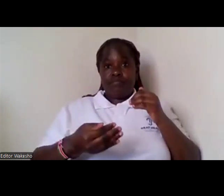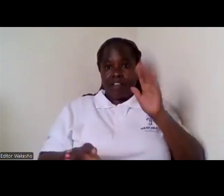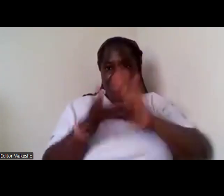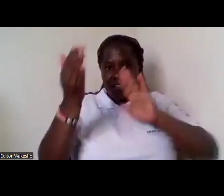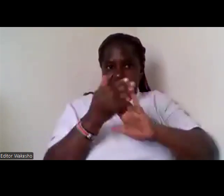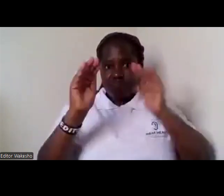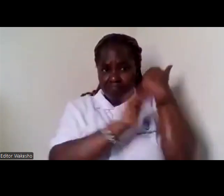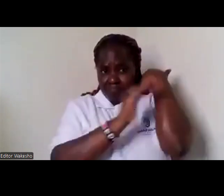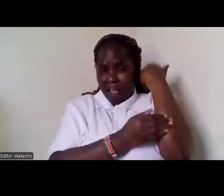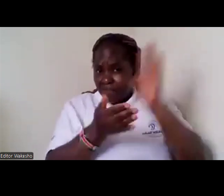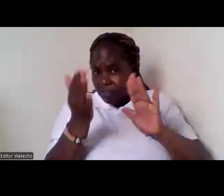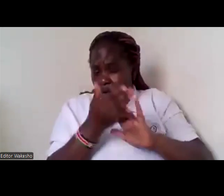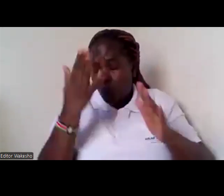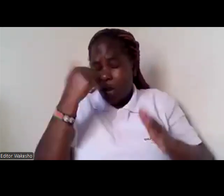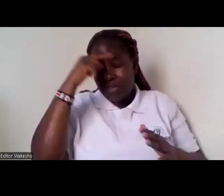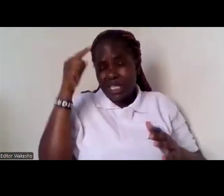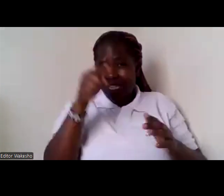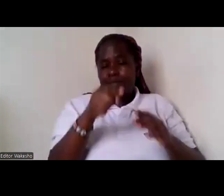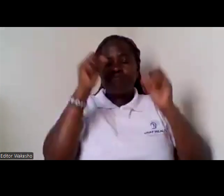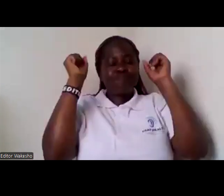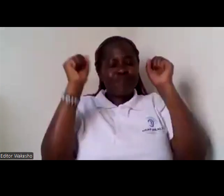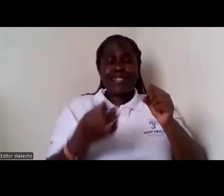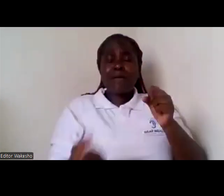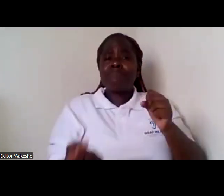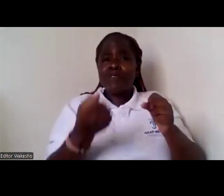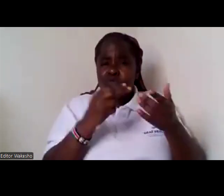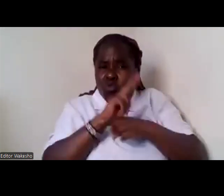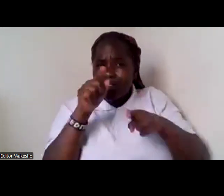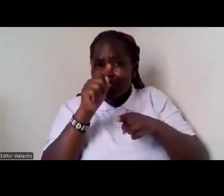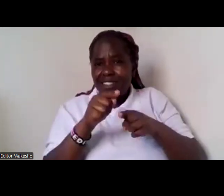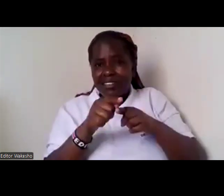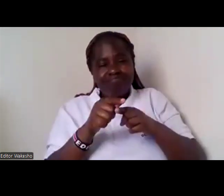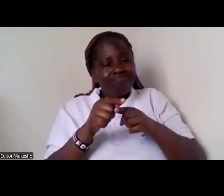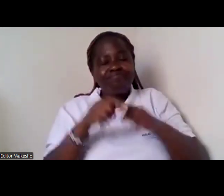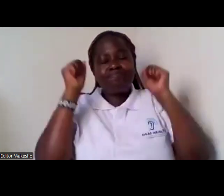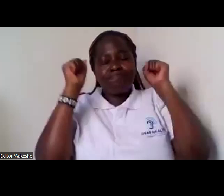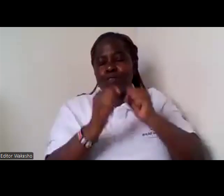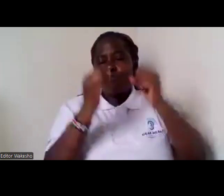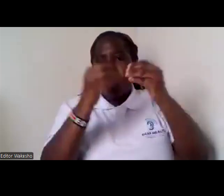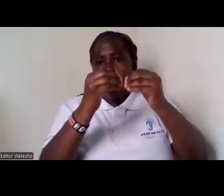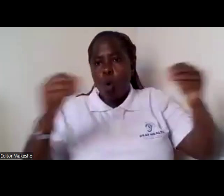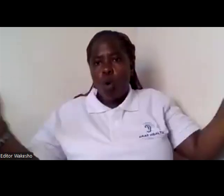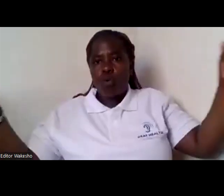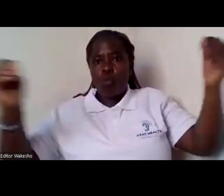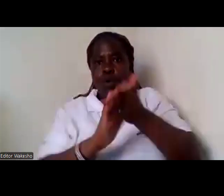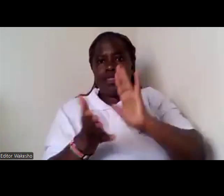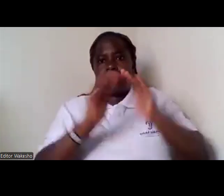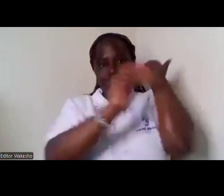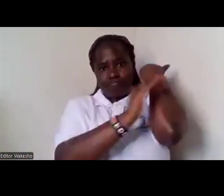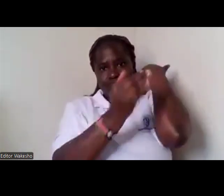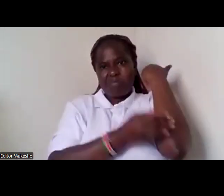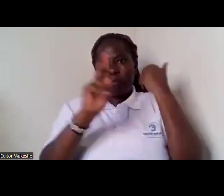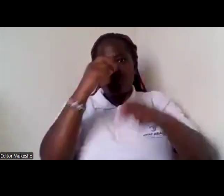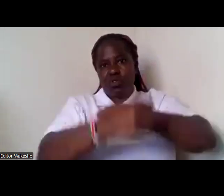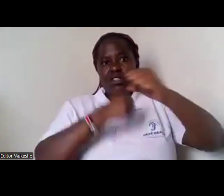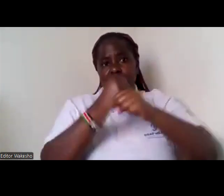or because it can delay pregnancy up to even 2 years. So maybe when we